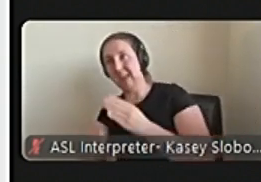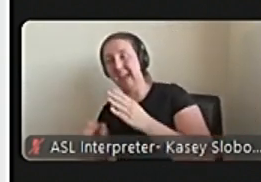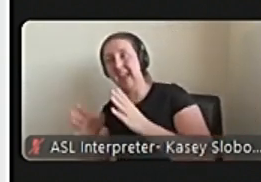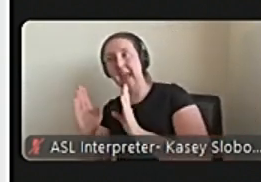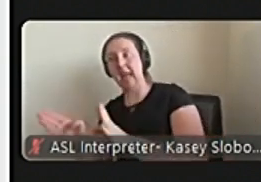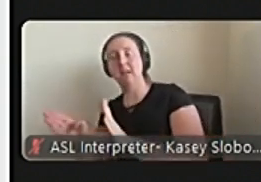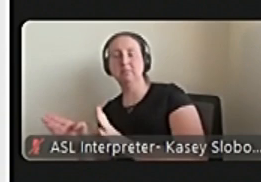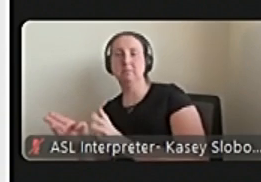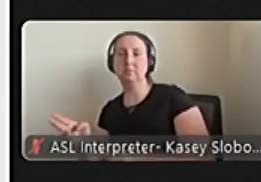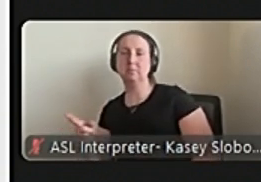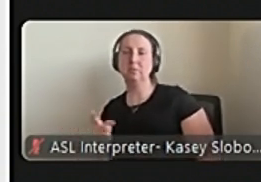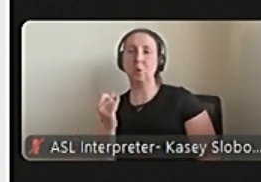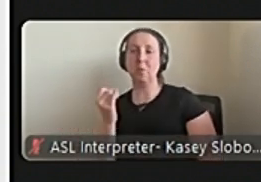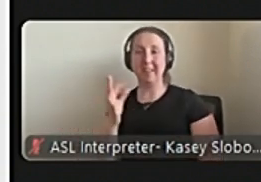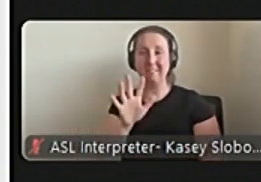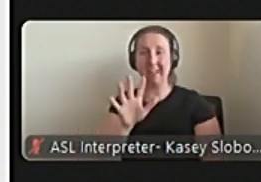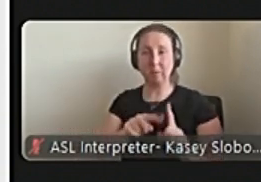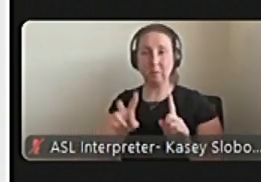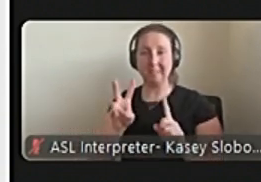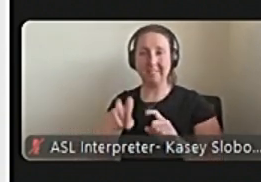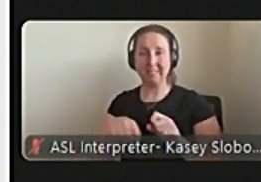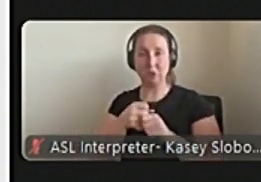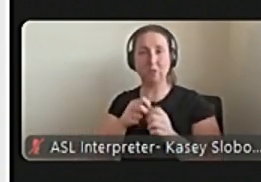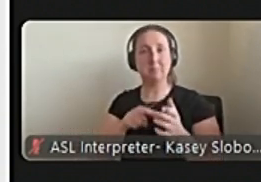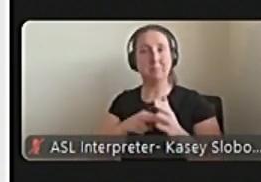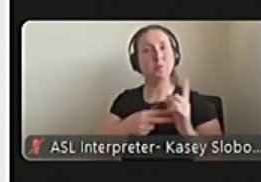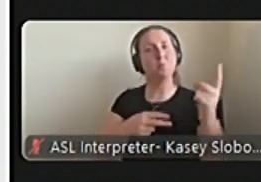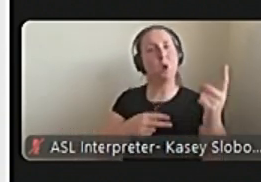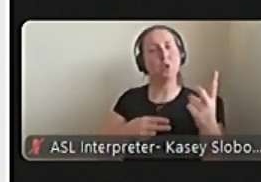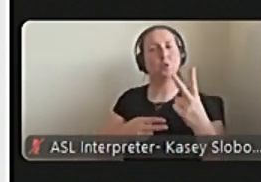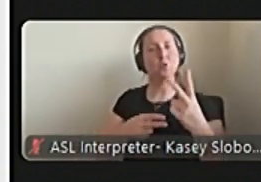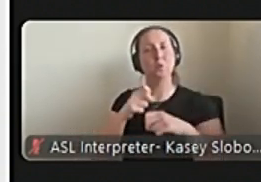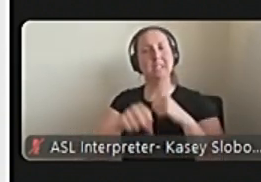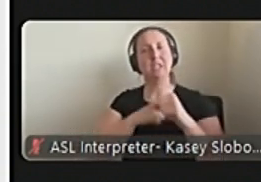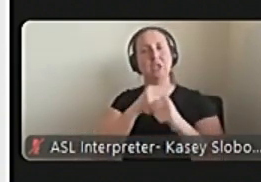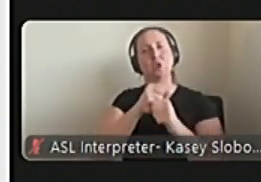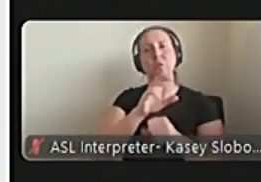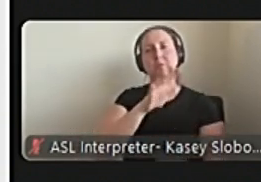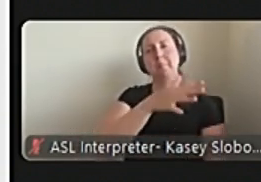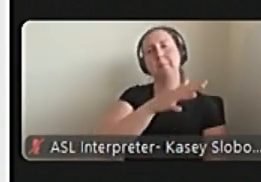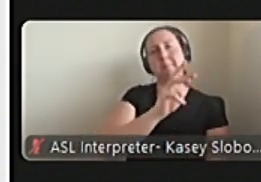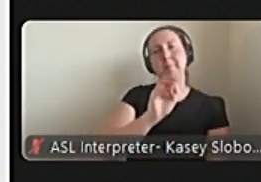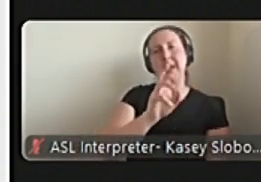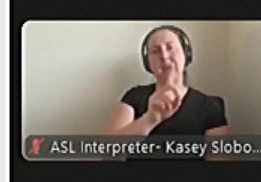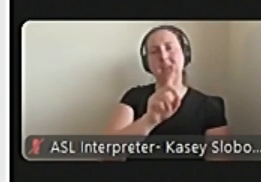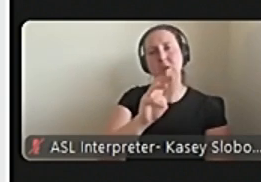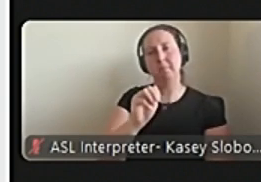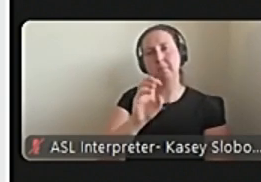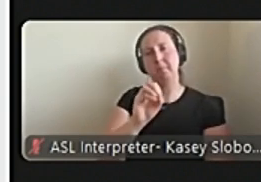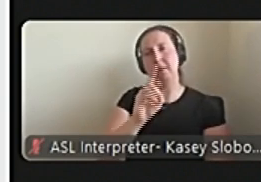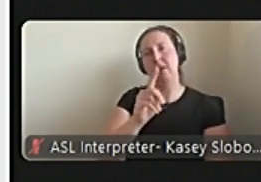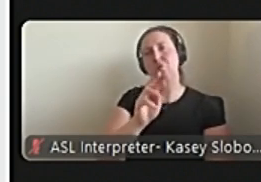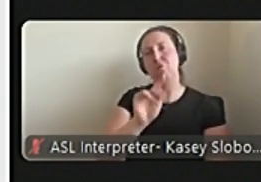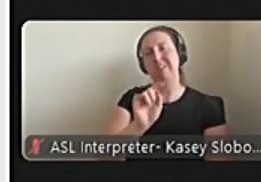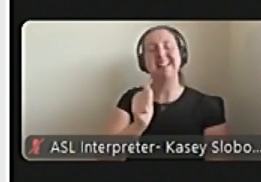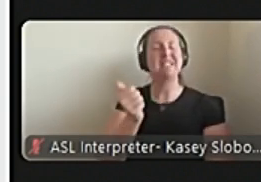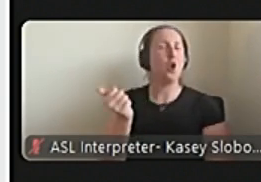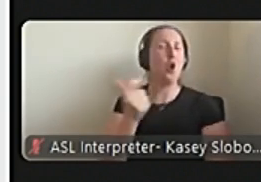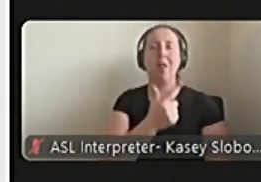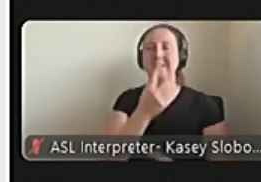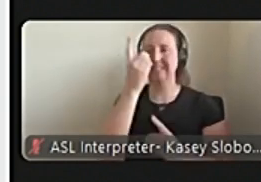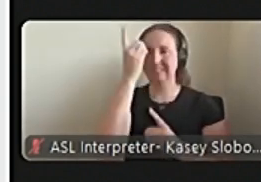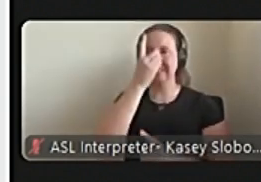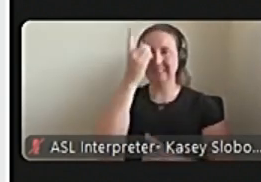is 5 to 7 years, maybe that's 1 to 2 years of that whole 5 to 7 years. And that's with every disease, that you're trying